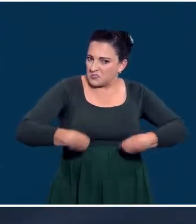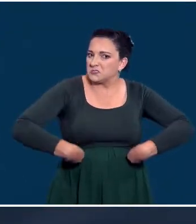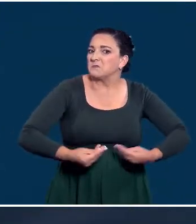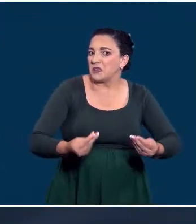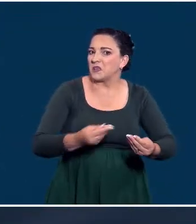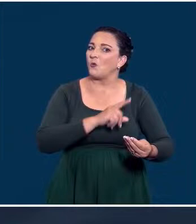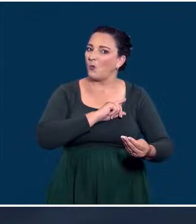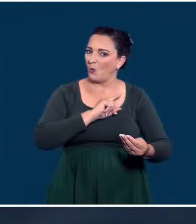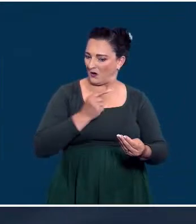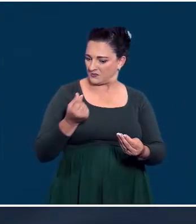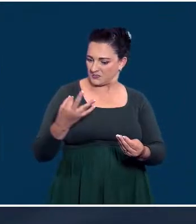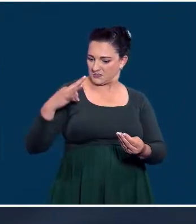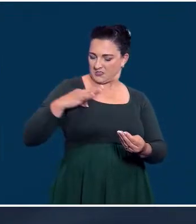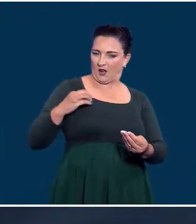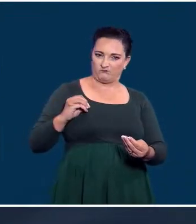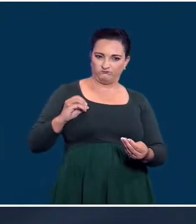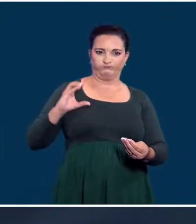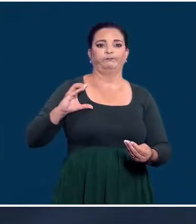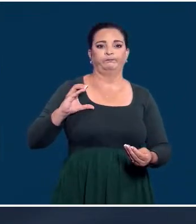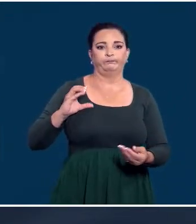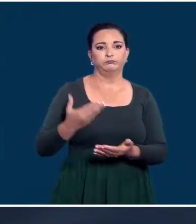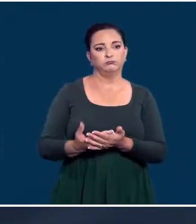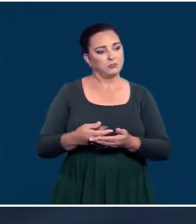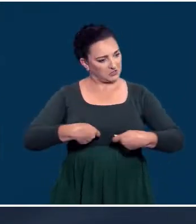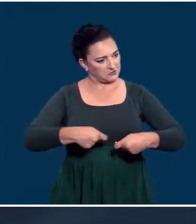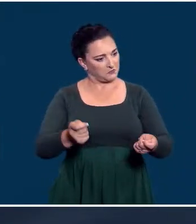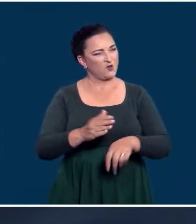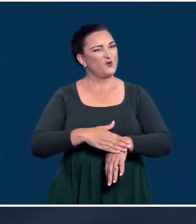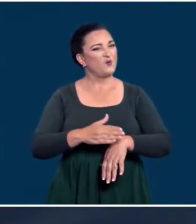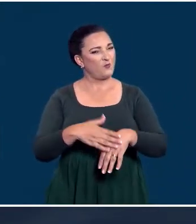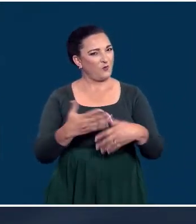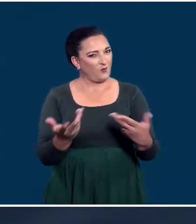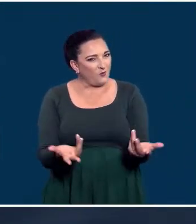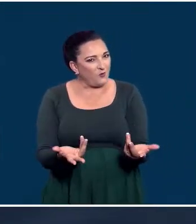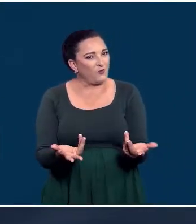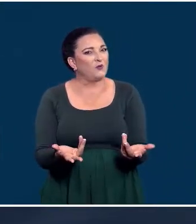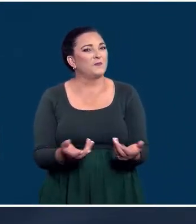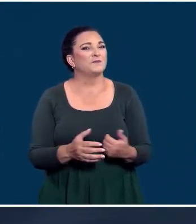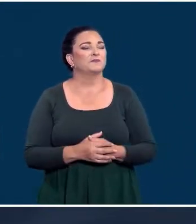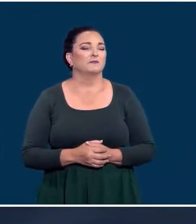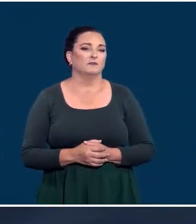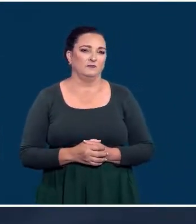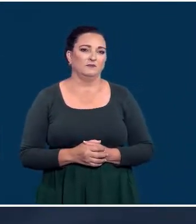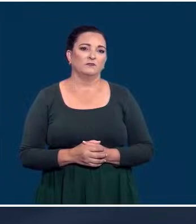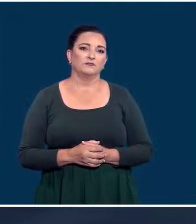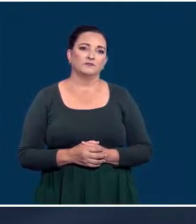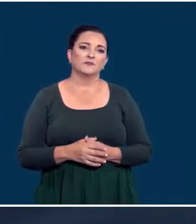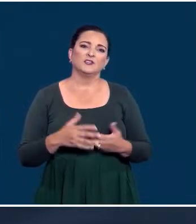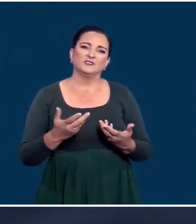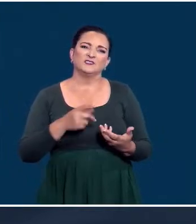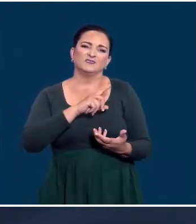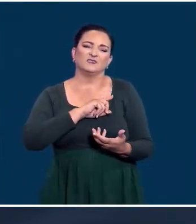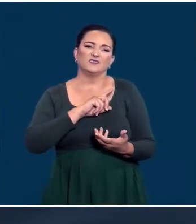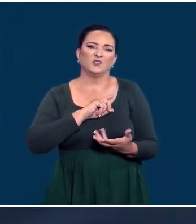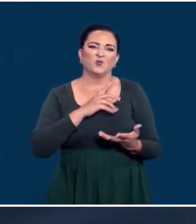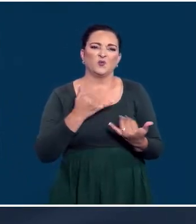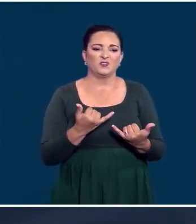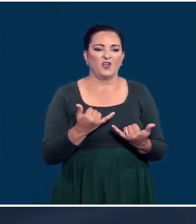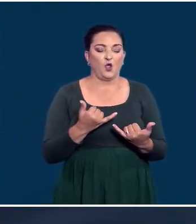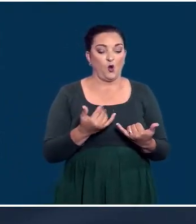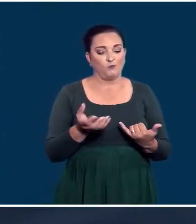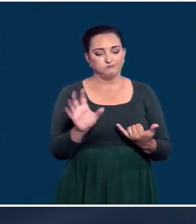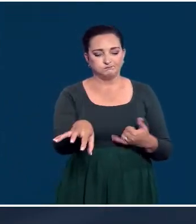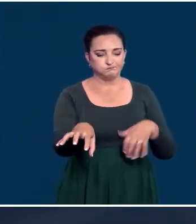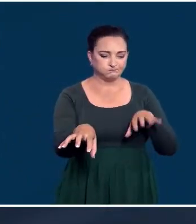income for the households. And DG Mampo will talk about the impact of the two-pot